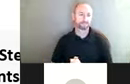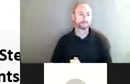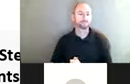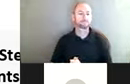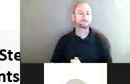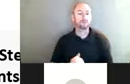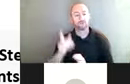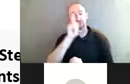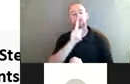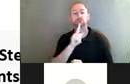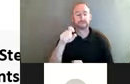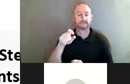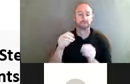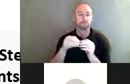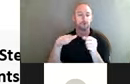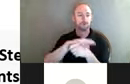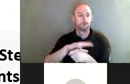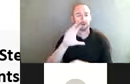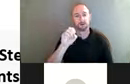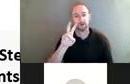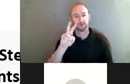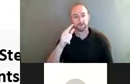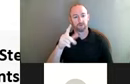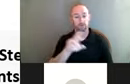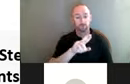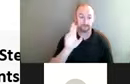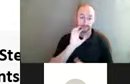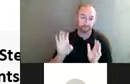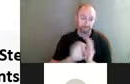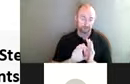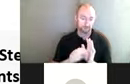part of that is coverage. And so the image on the right shows